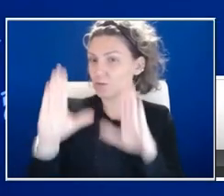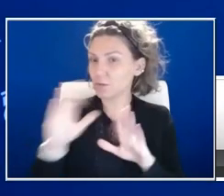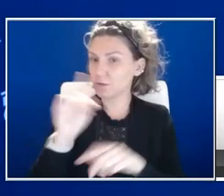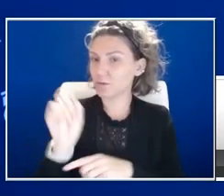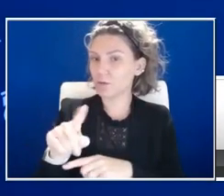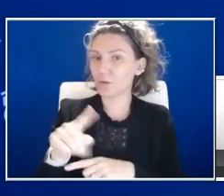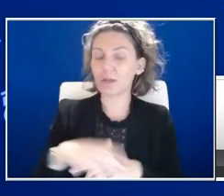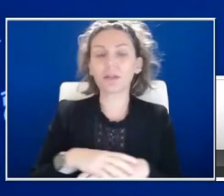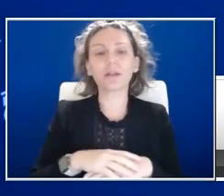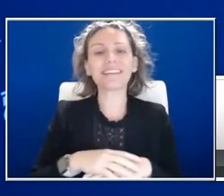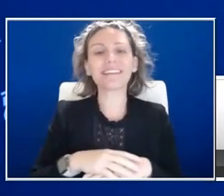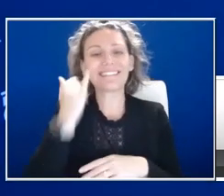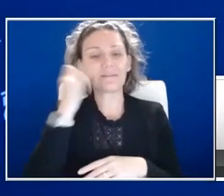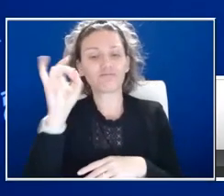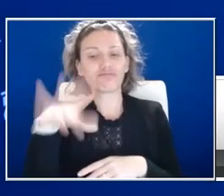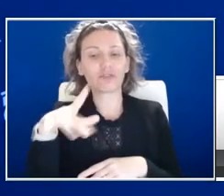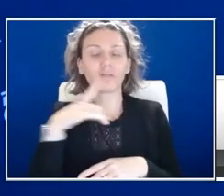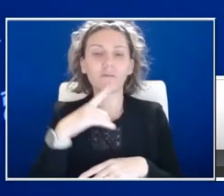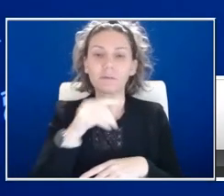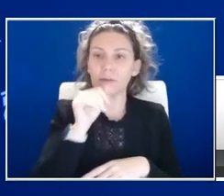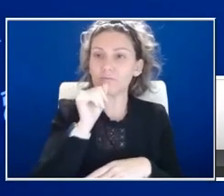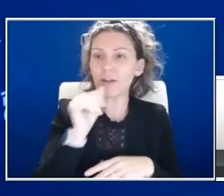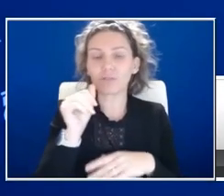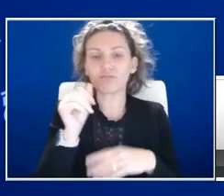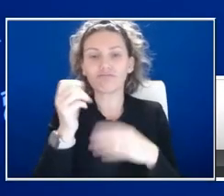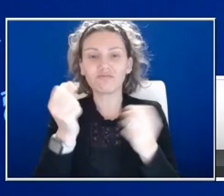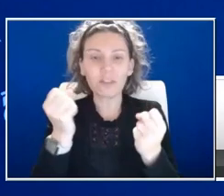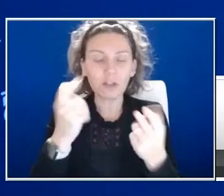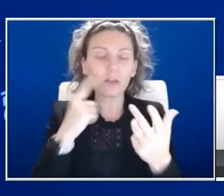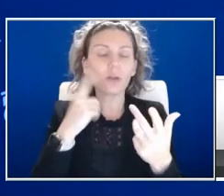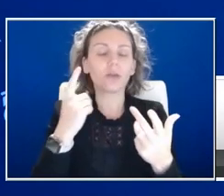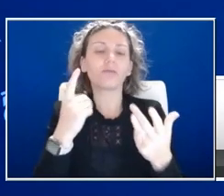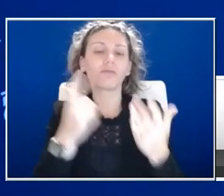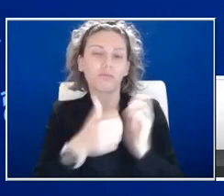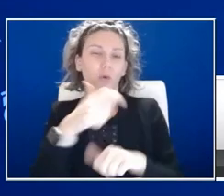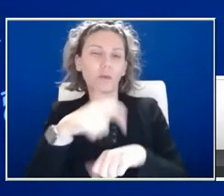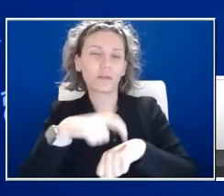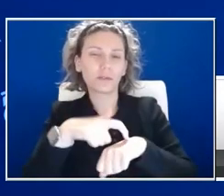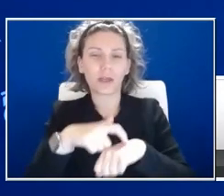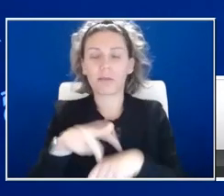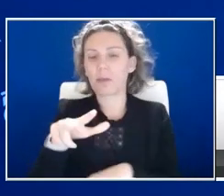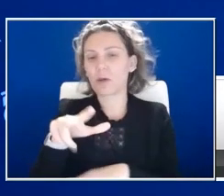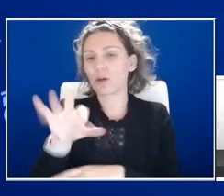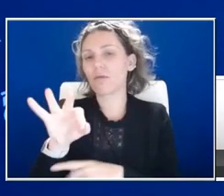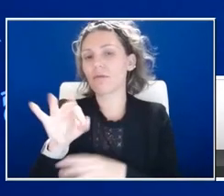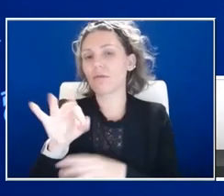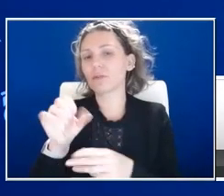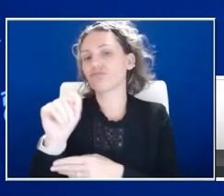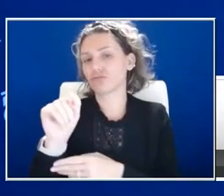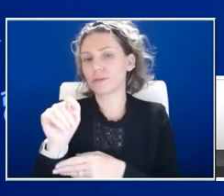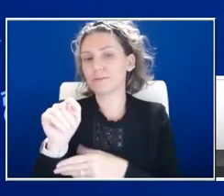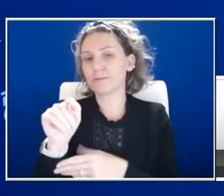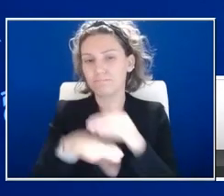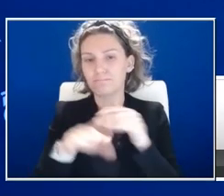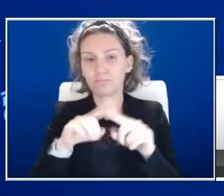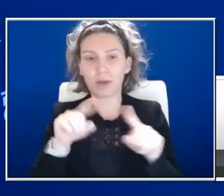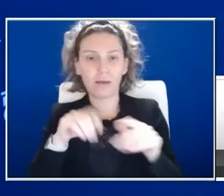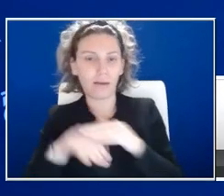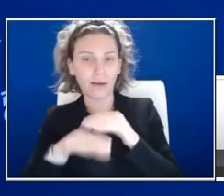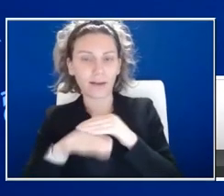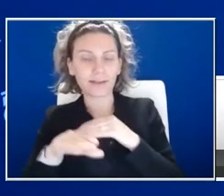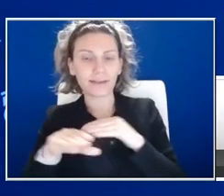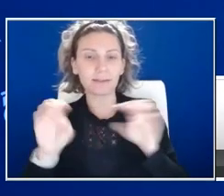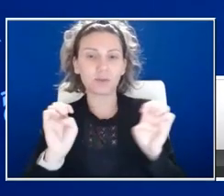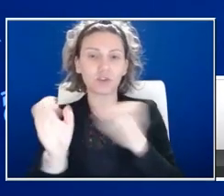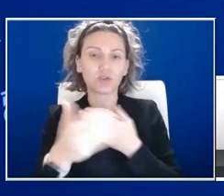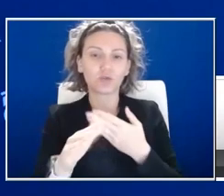off by private vehicle, most of the time they'll be using our 39th Street entrance. However, they'll still be able to access the emergency department